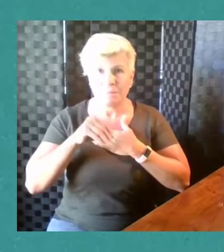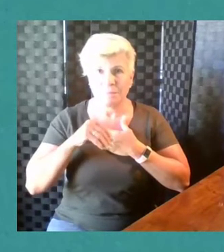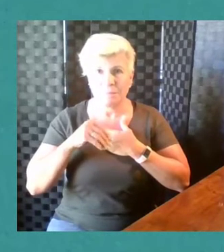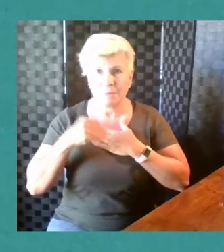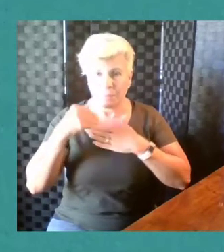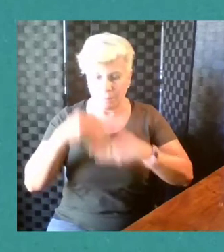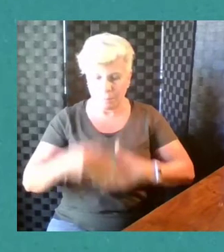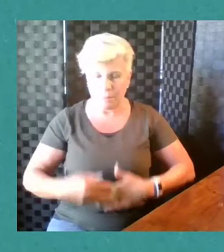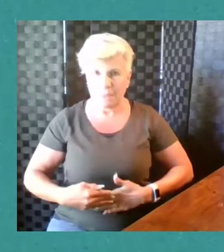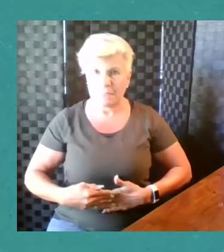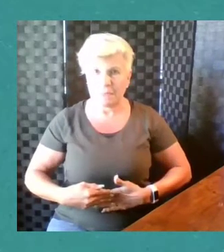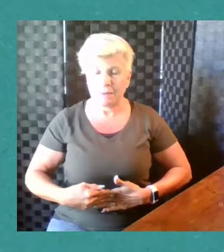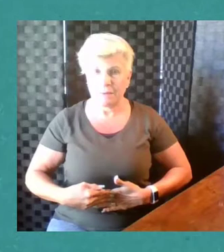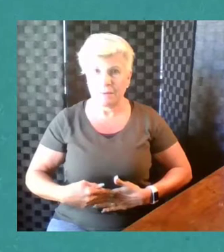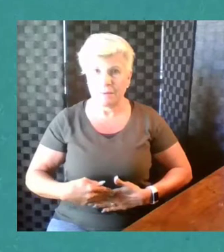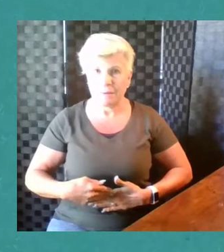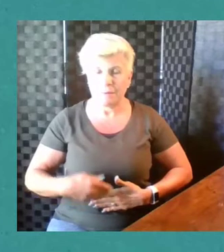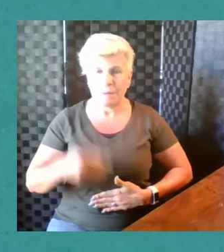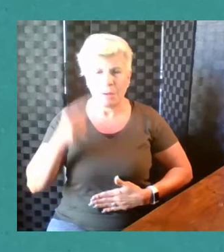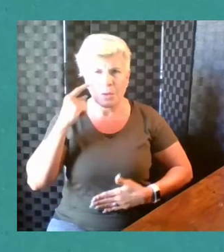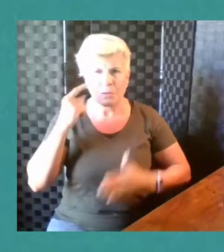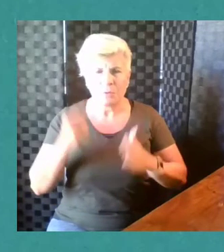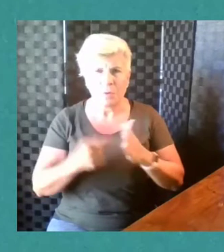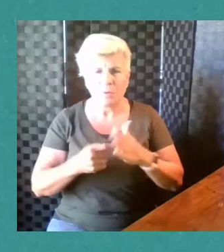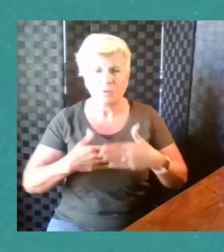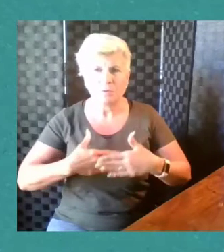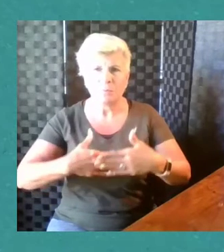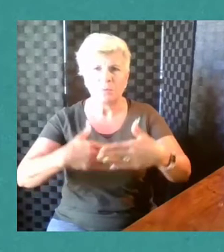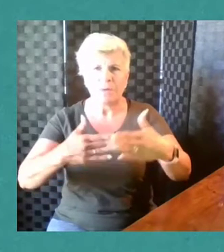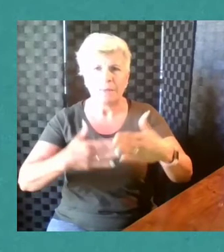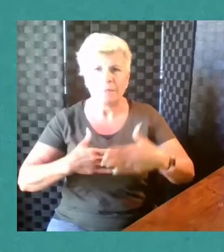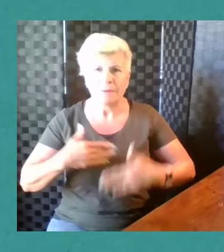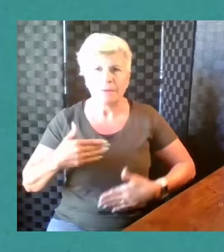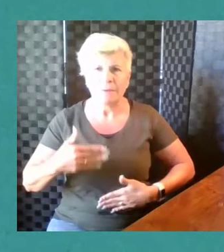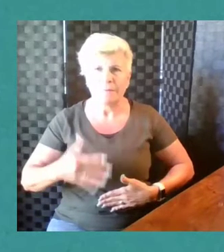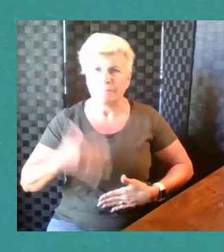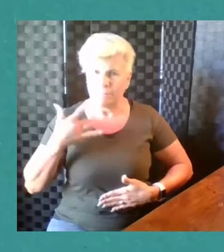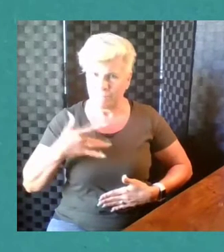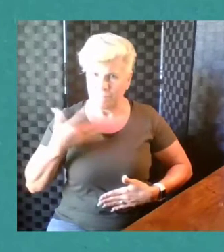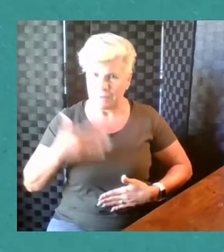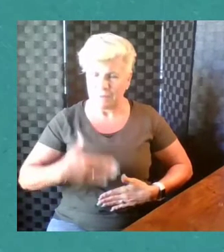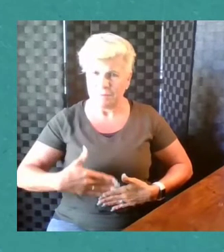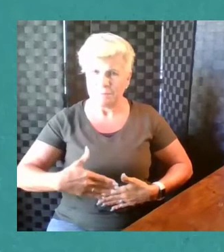Move that hand to your belly. Notice breath there. Can you feel that?